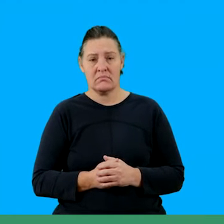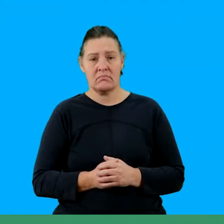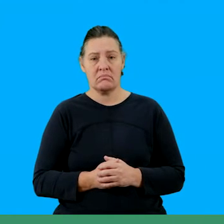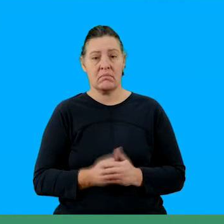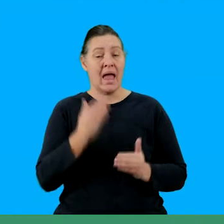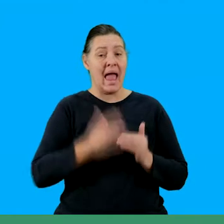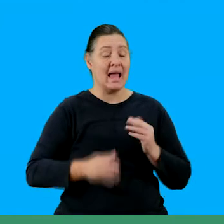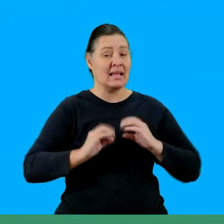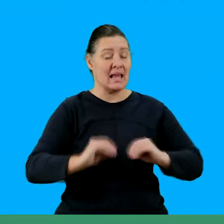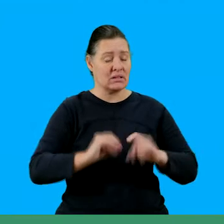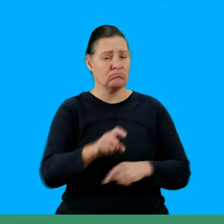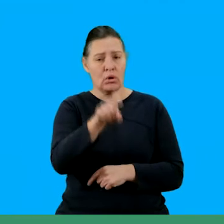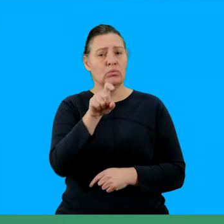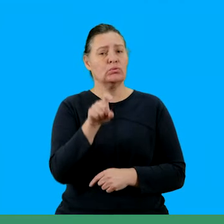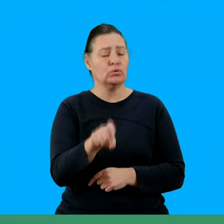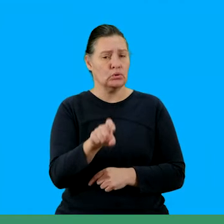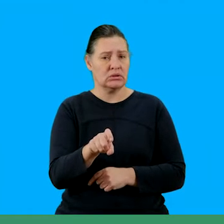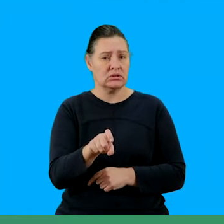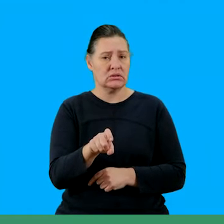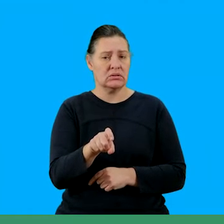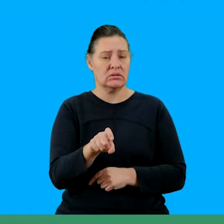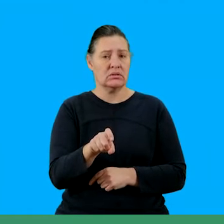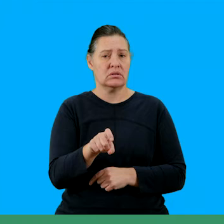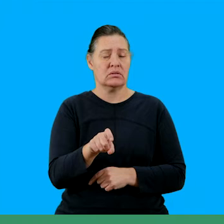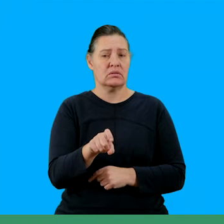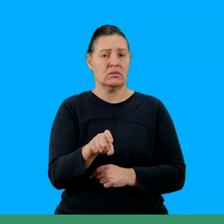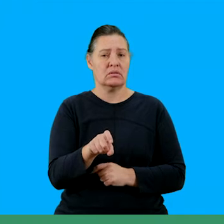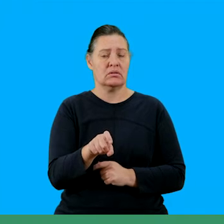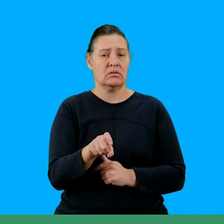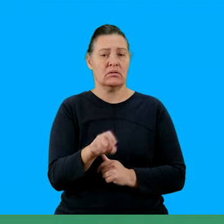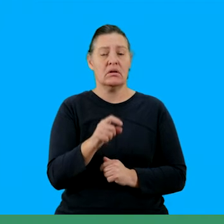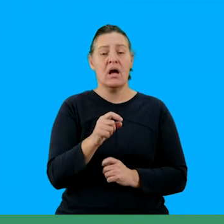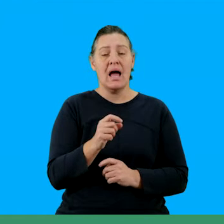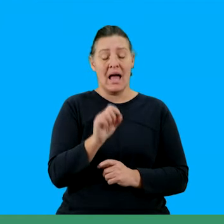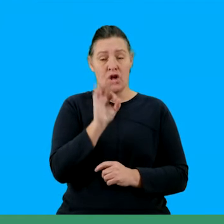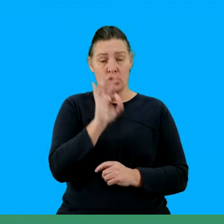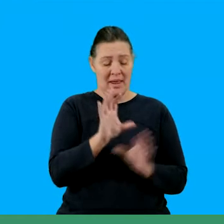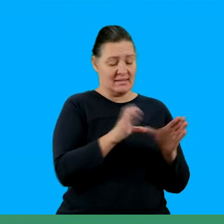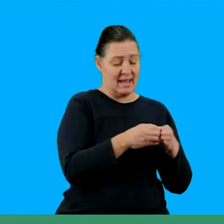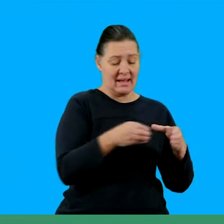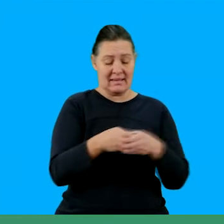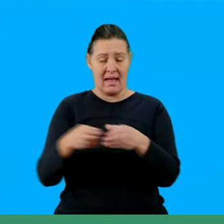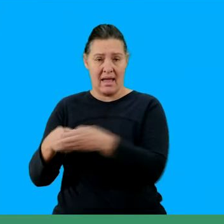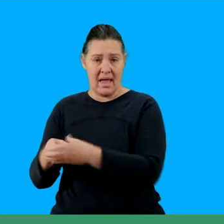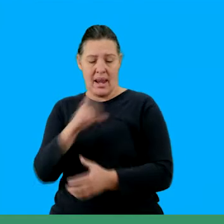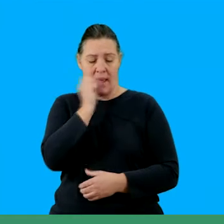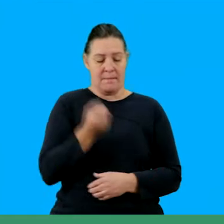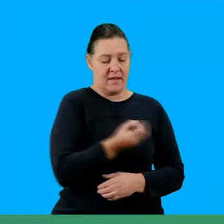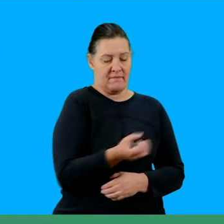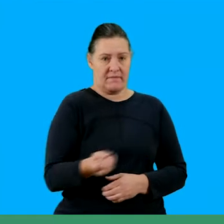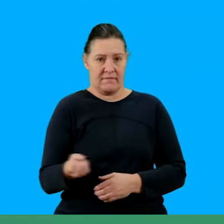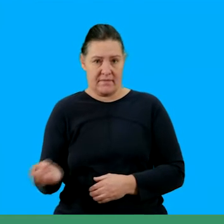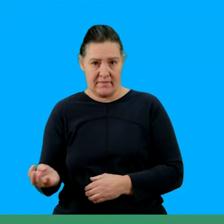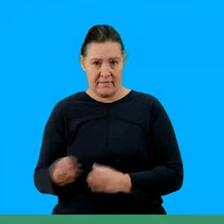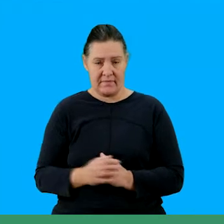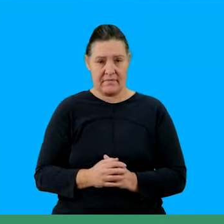Now, at the end of this lesson, you should be able to name three sectors